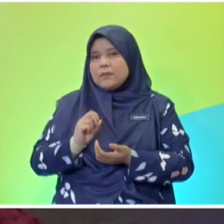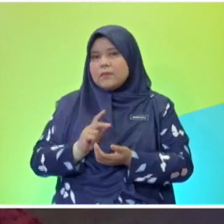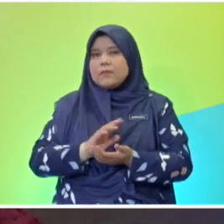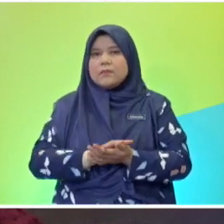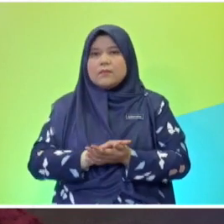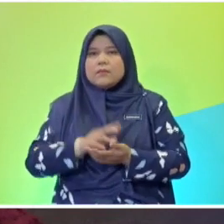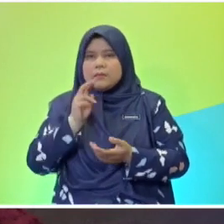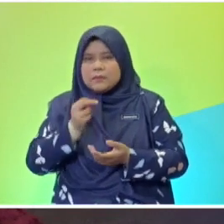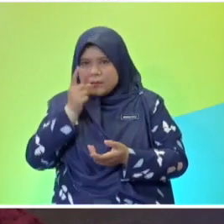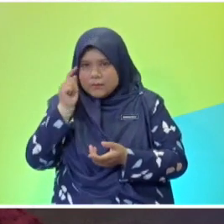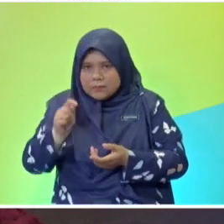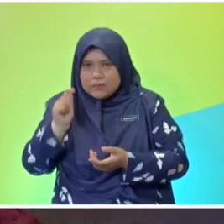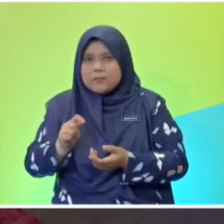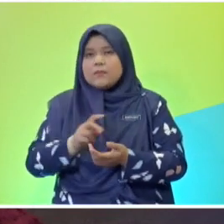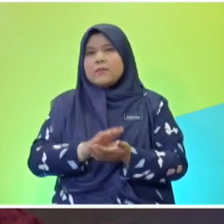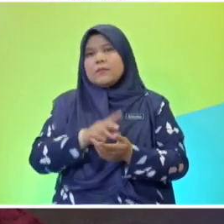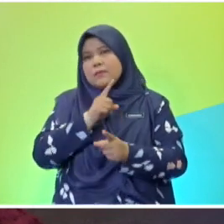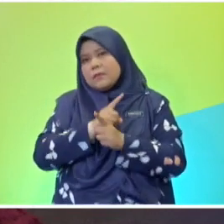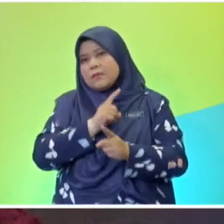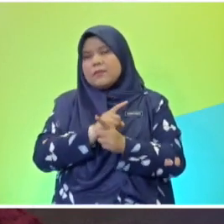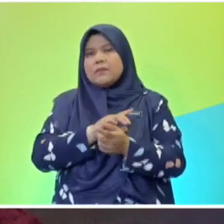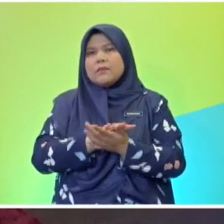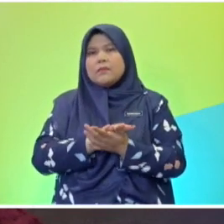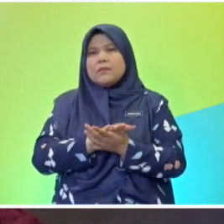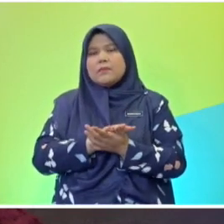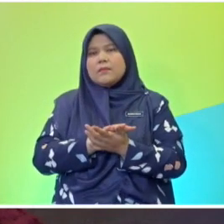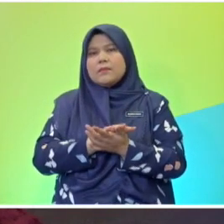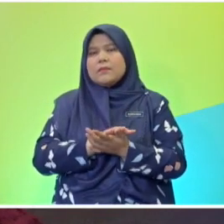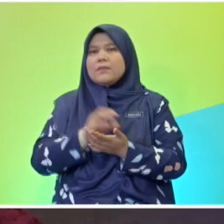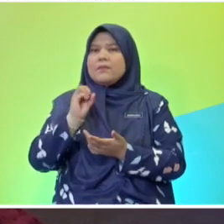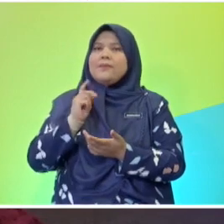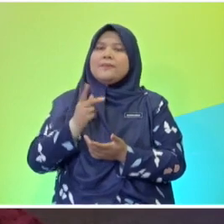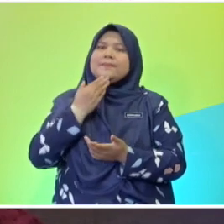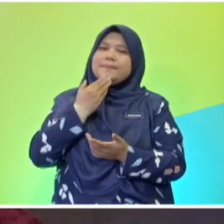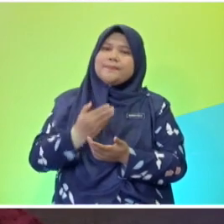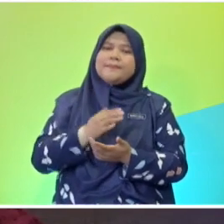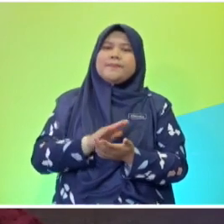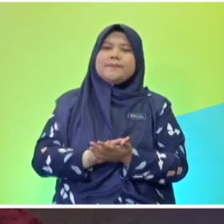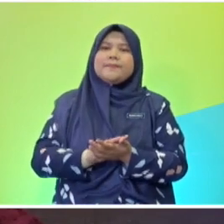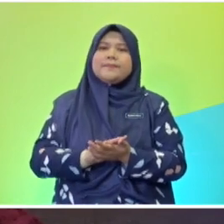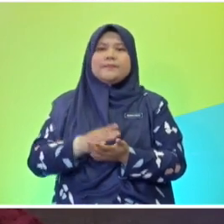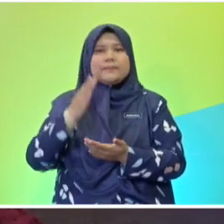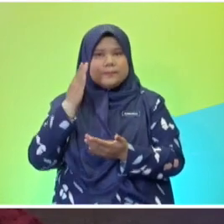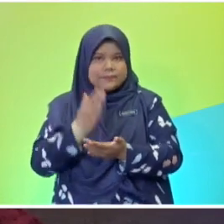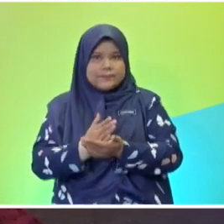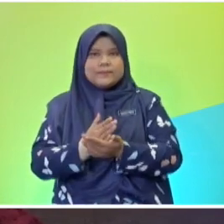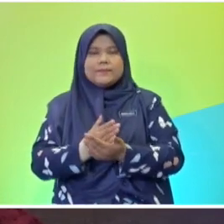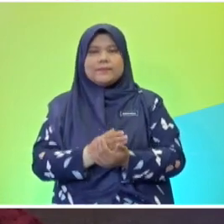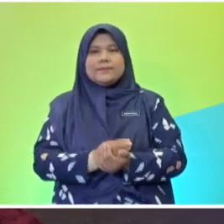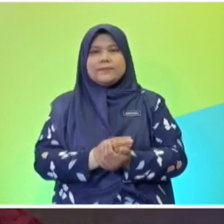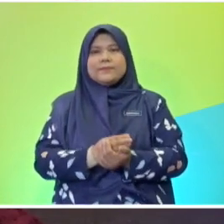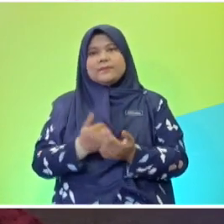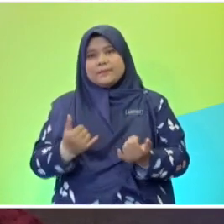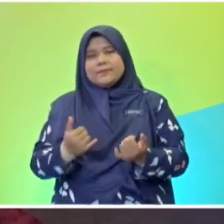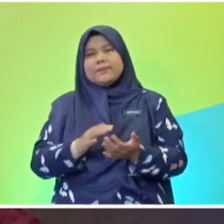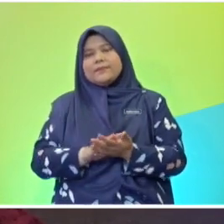just make sure we have our answer sheet filled. Is that correct? Yes. All right. Thank you very much, Miss Hafi. Is it okay if we take a short break before we proceed? Oh, please.